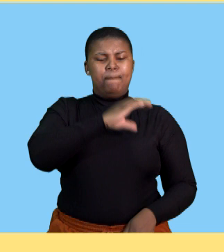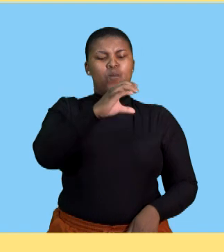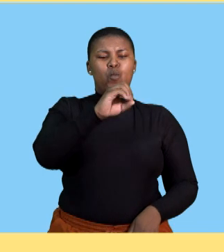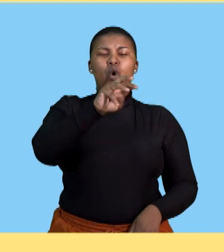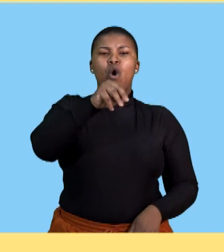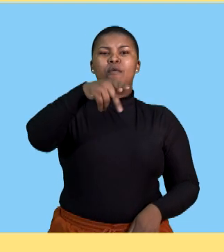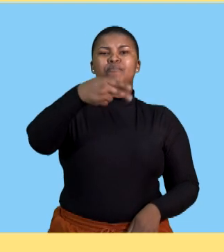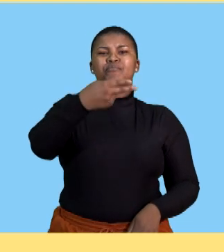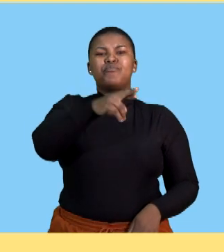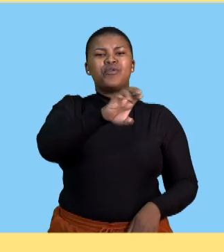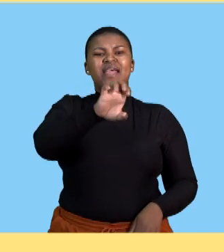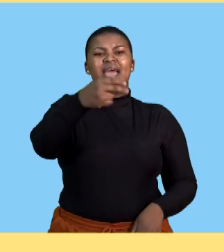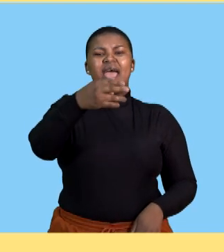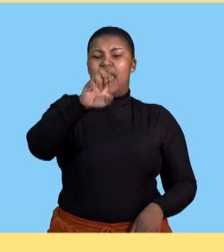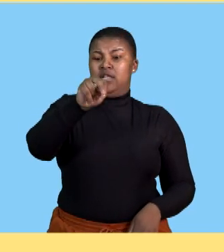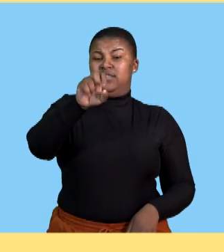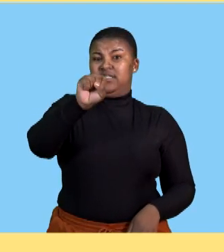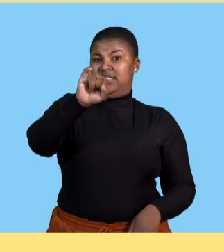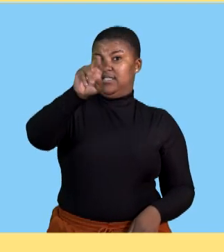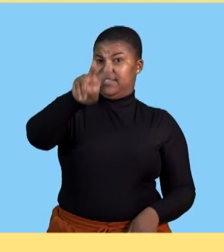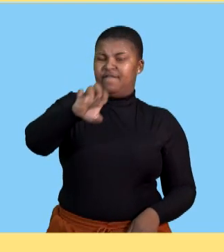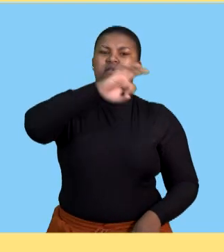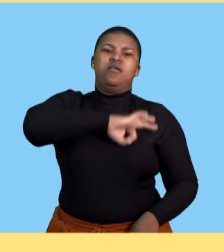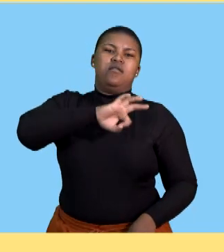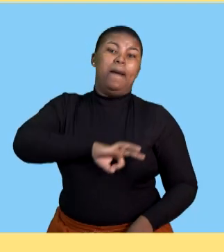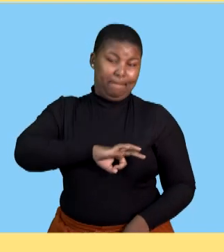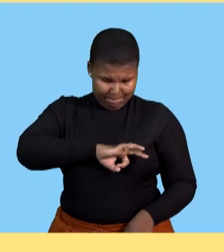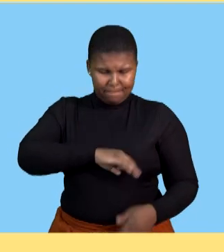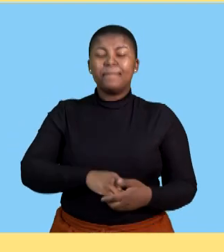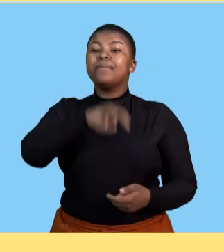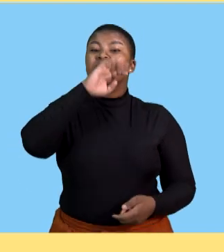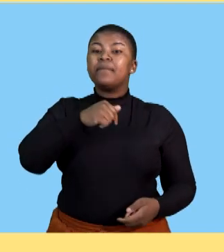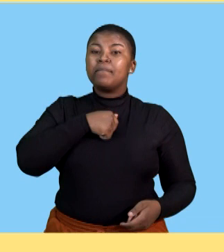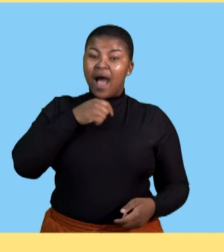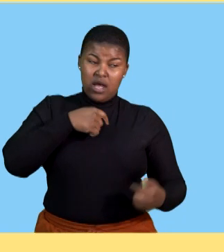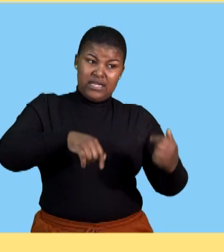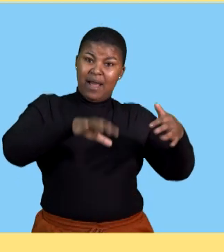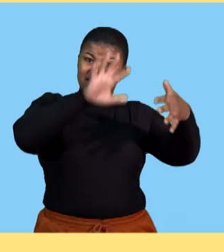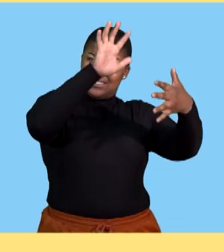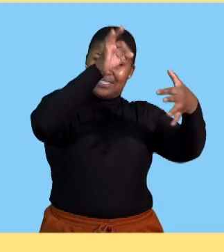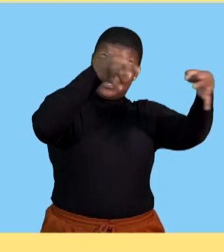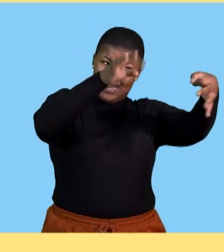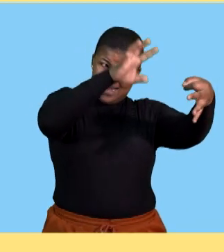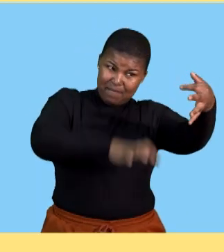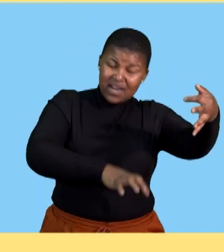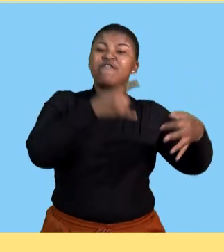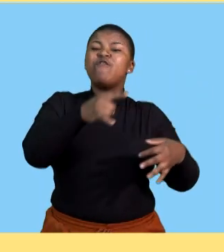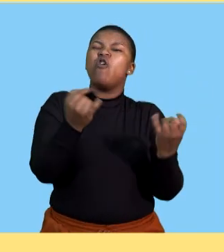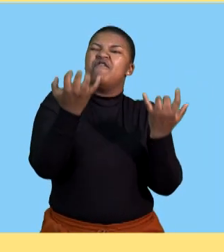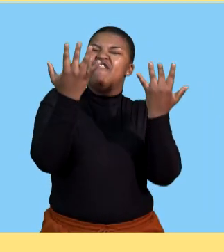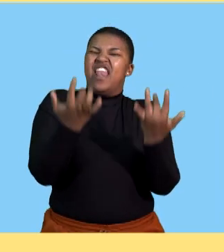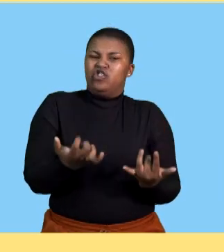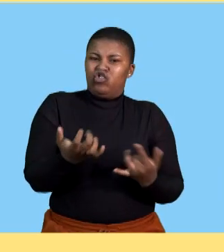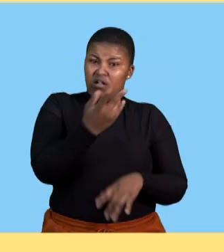All right? The gross salary goes into your statement of comprehensive income. In my statement of financial position, I